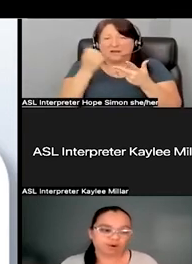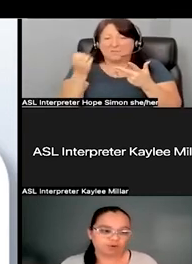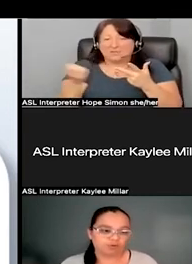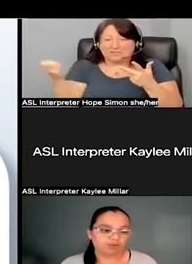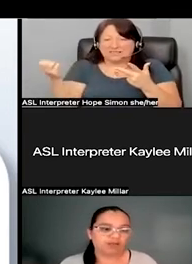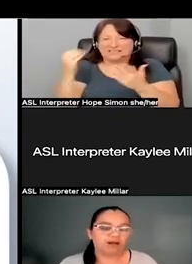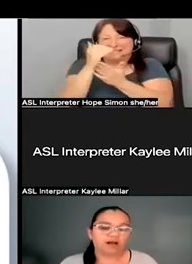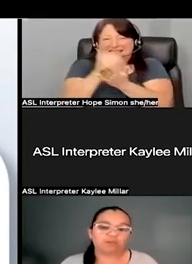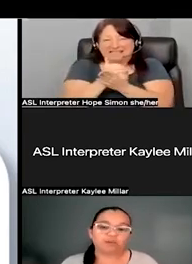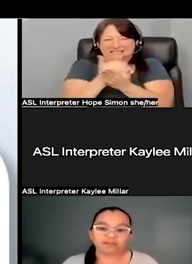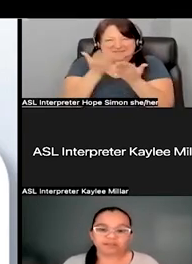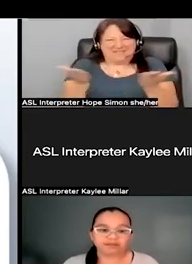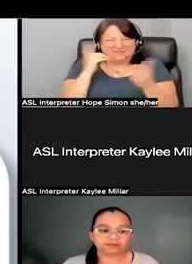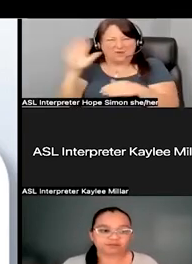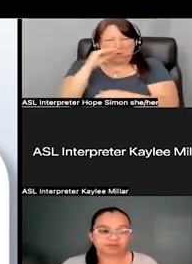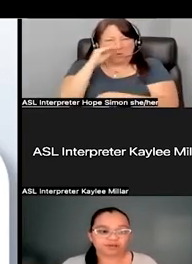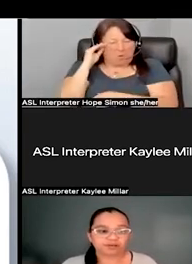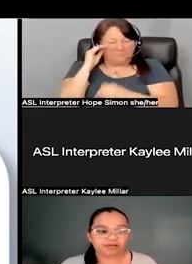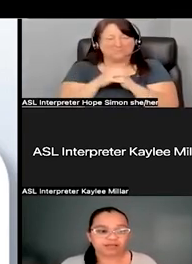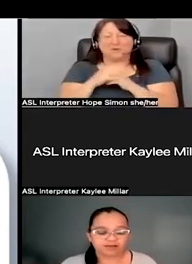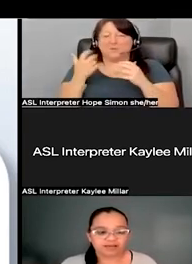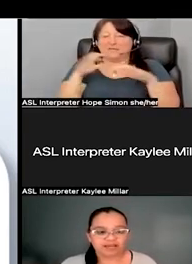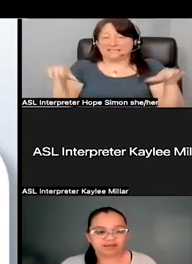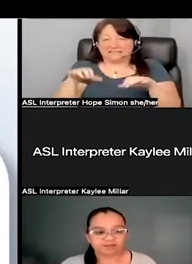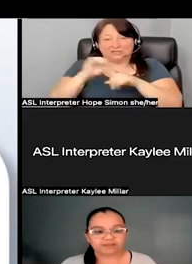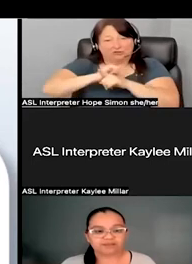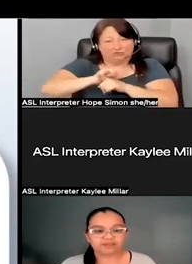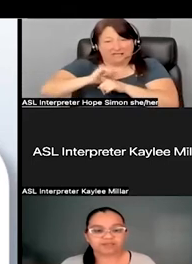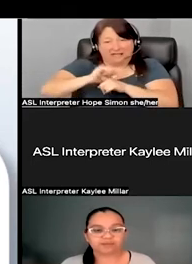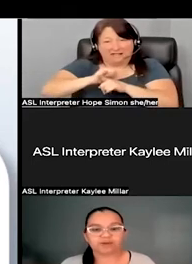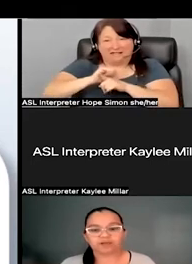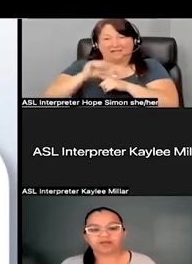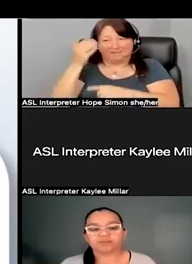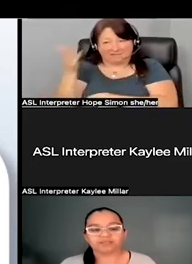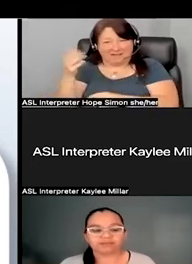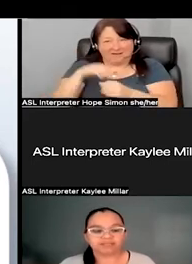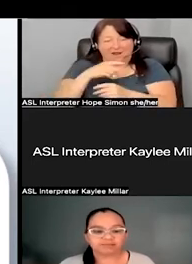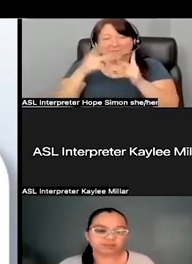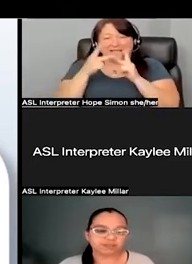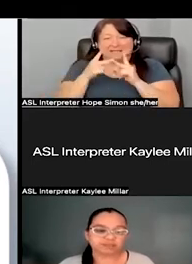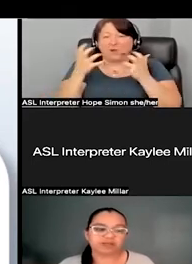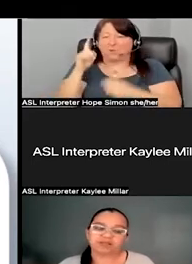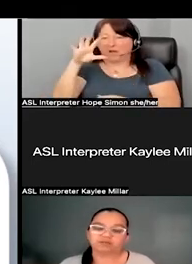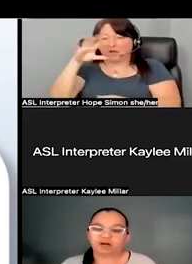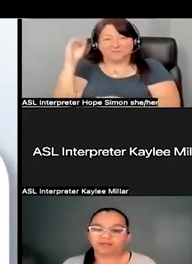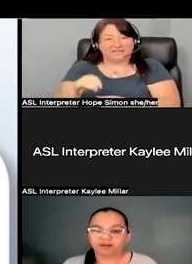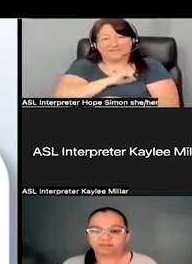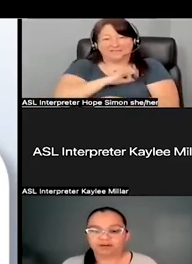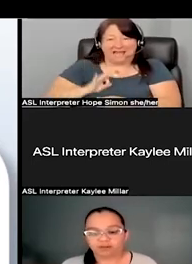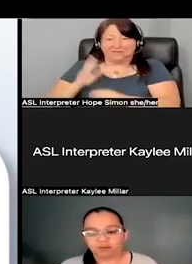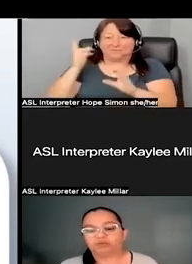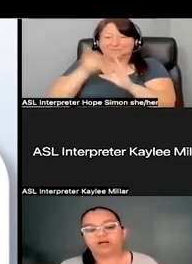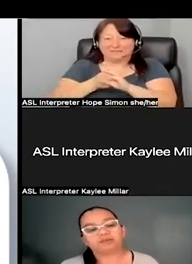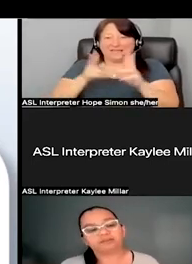their home. We wanted to conduct a drill at the facility, and we wanted 100% of staff to participate in drop, cover,